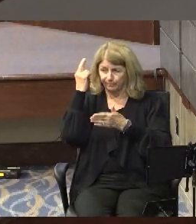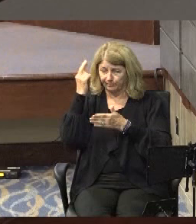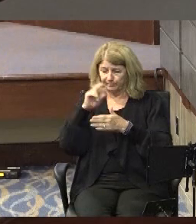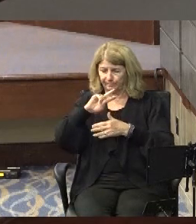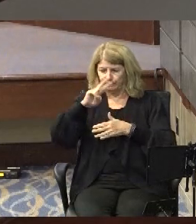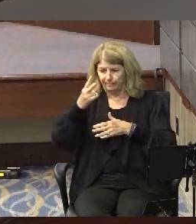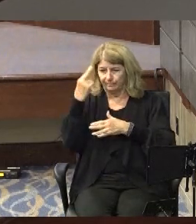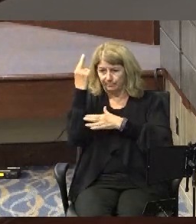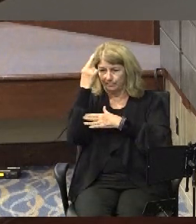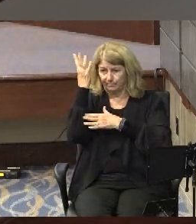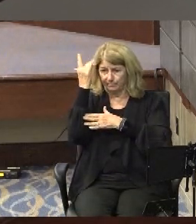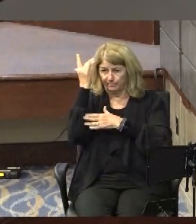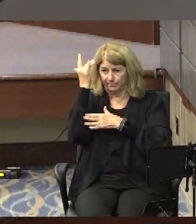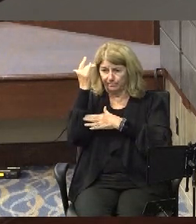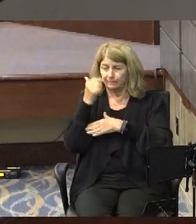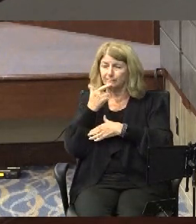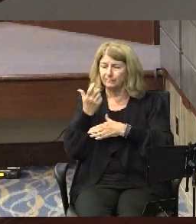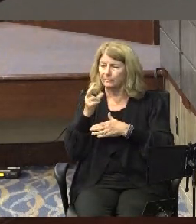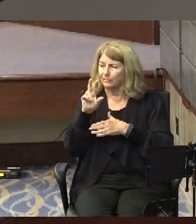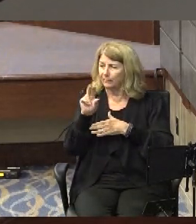And the second reason why I'm opposing this is